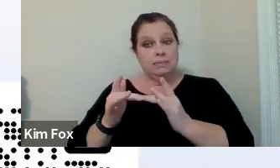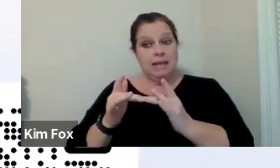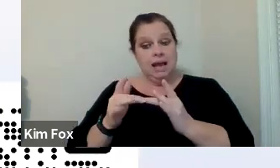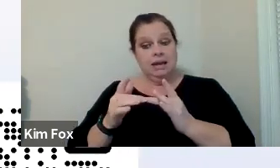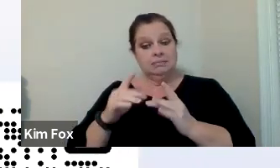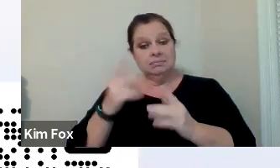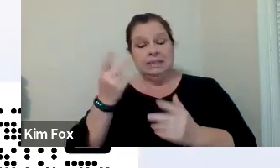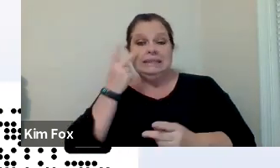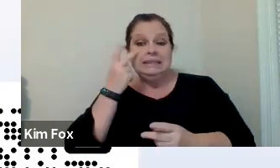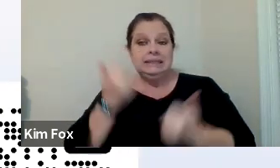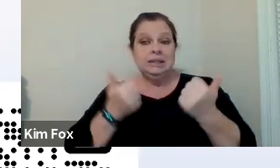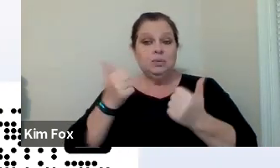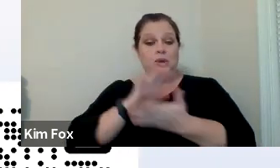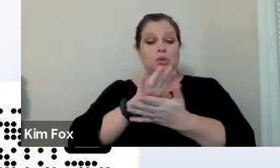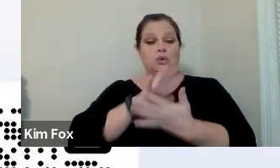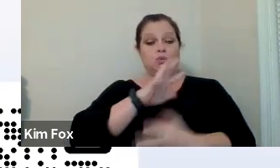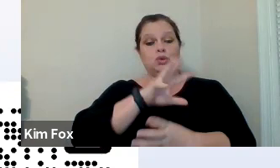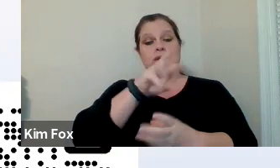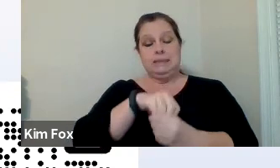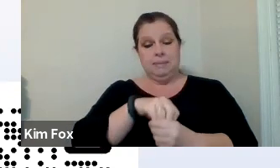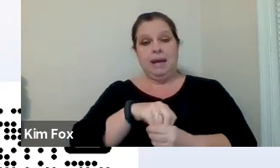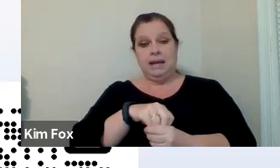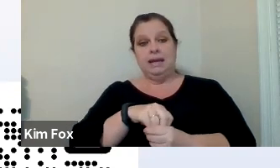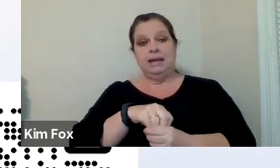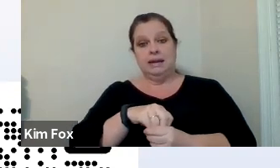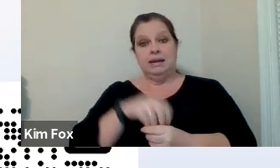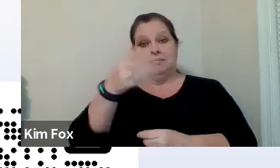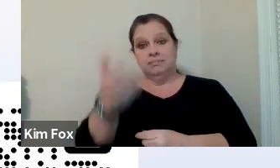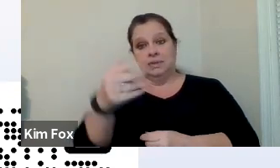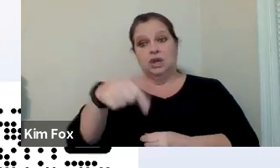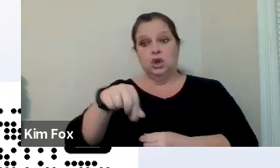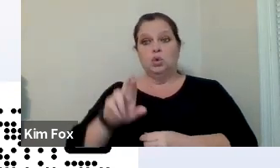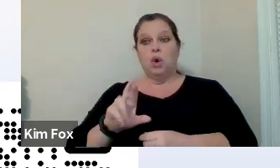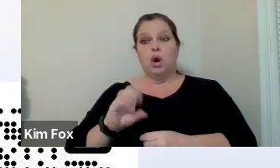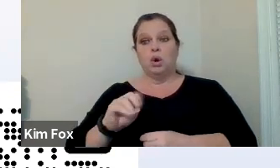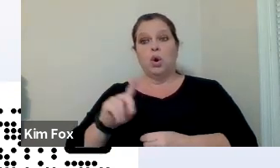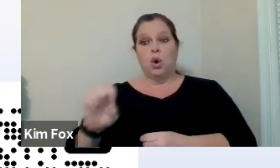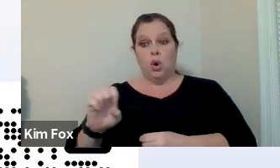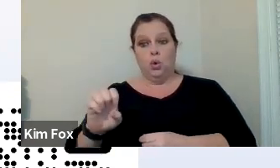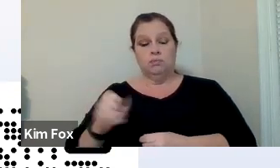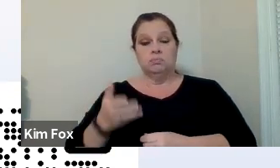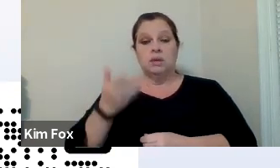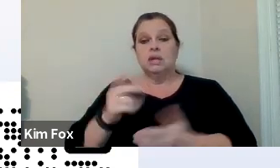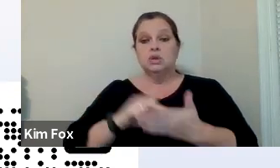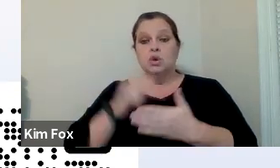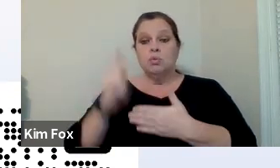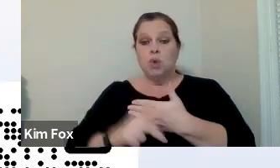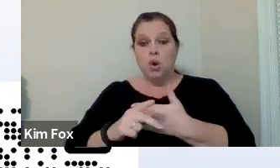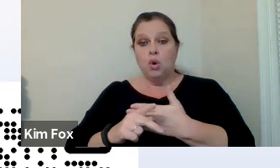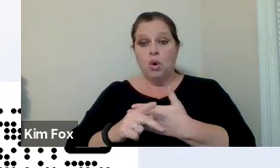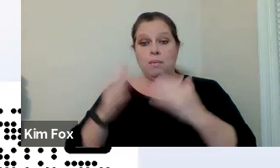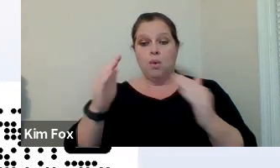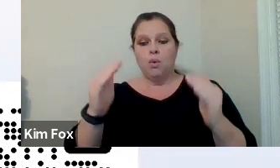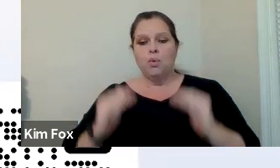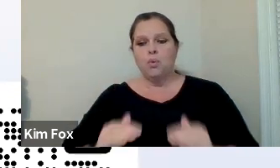participating schools, which I've given the QR code here. The Yellow Ribbon program is geared to lower the